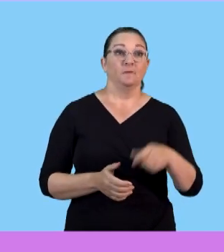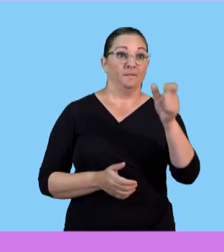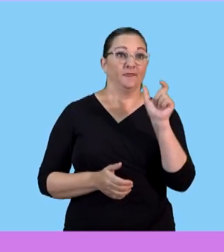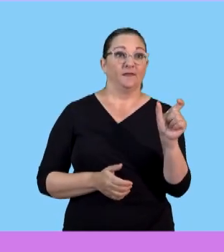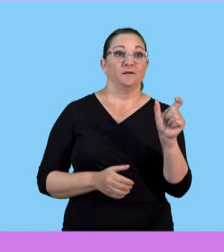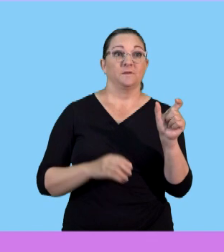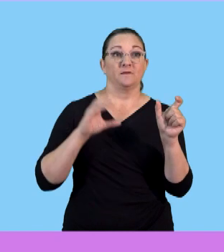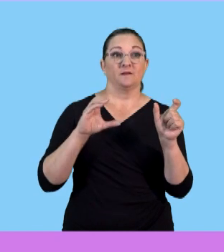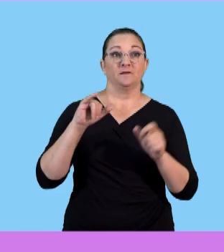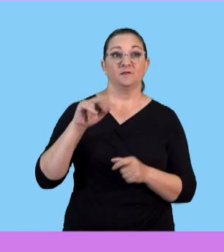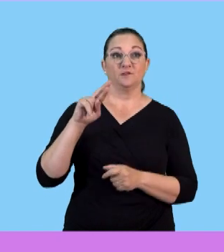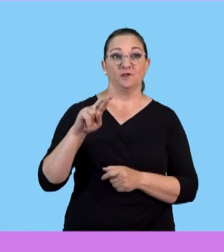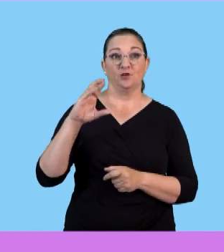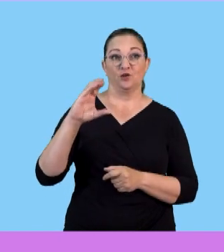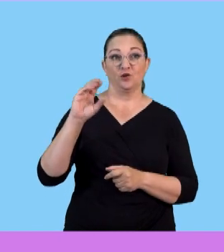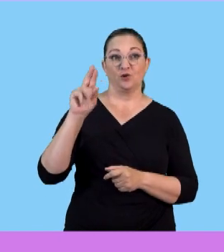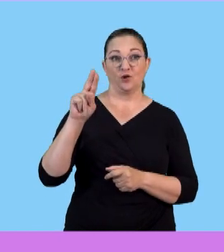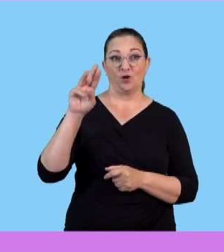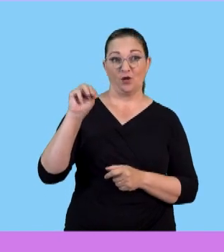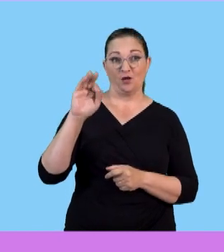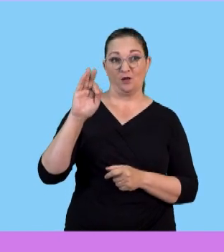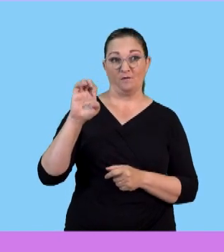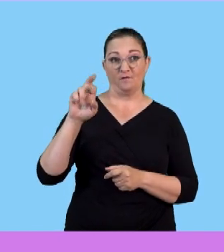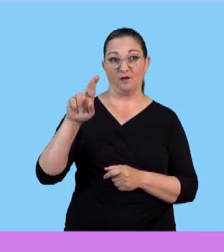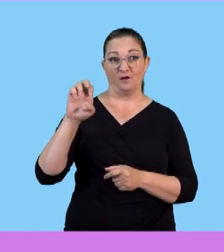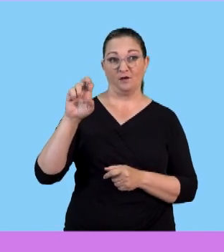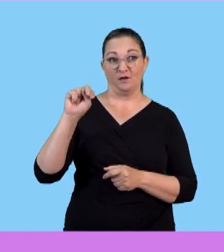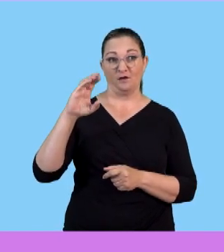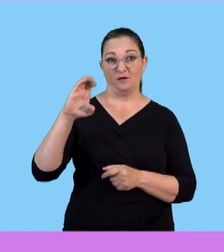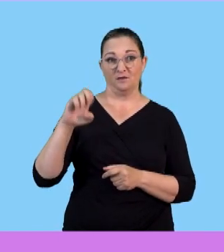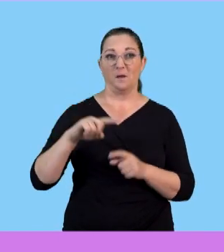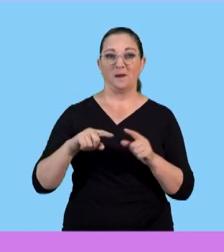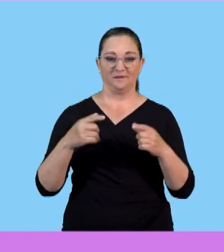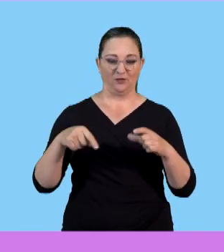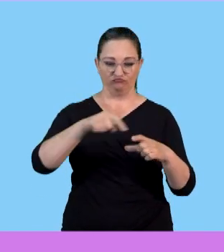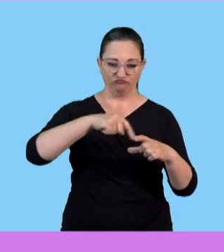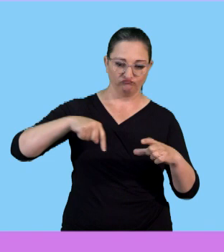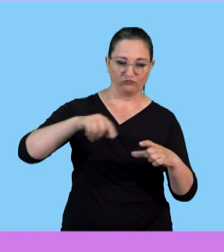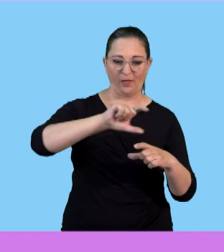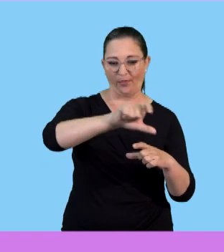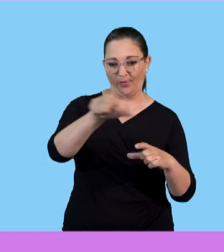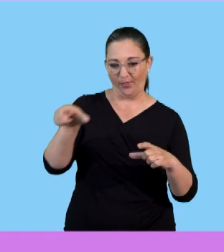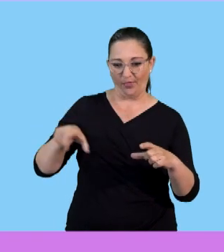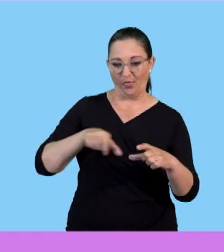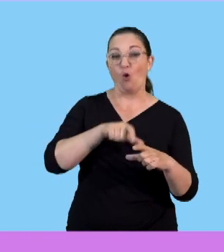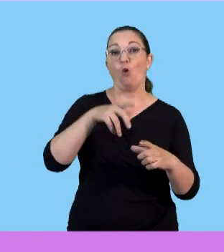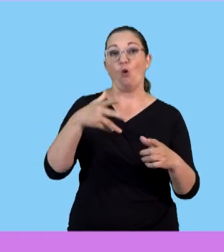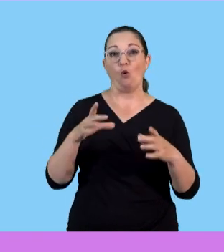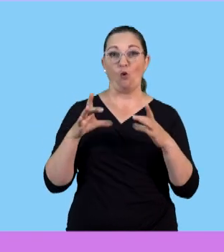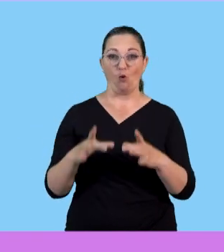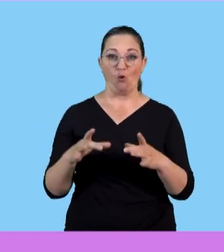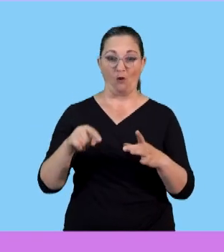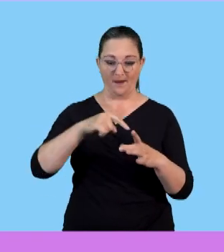Next up, circumference, the distance around a circle or the perimeter of a